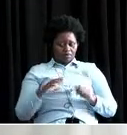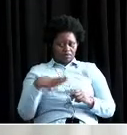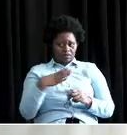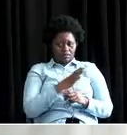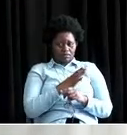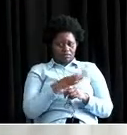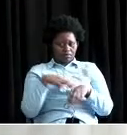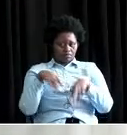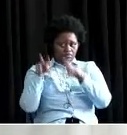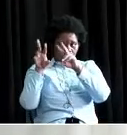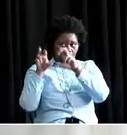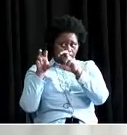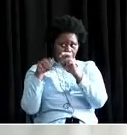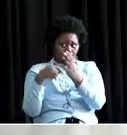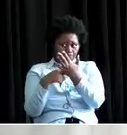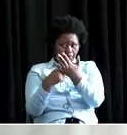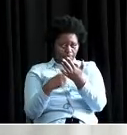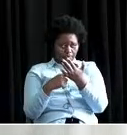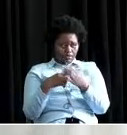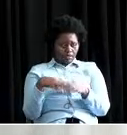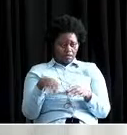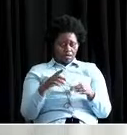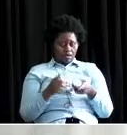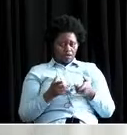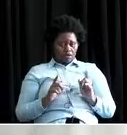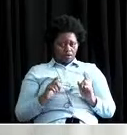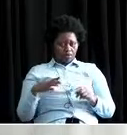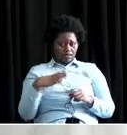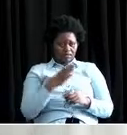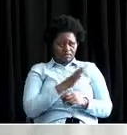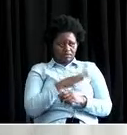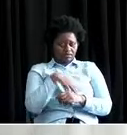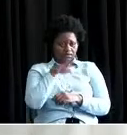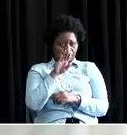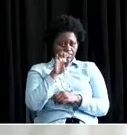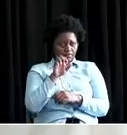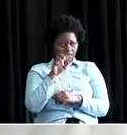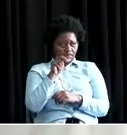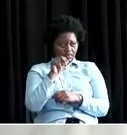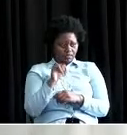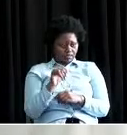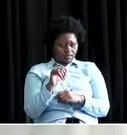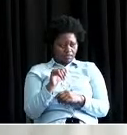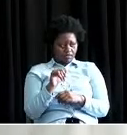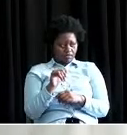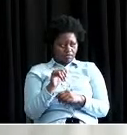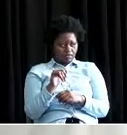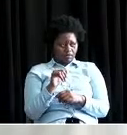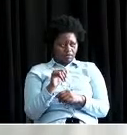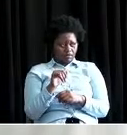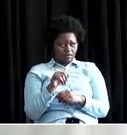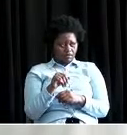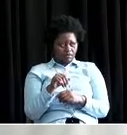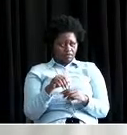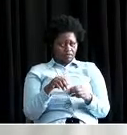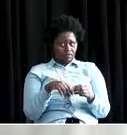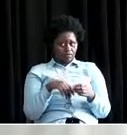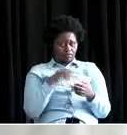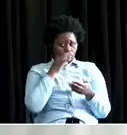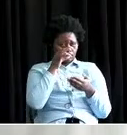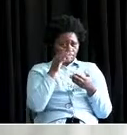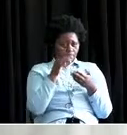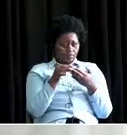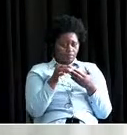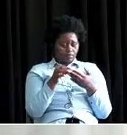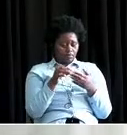item, I want to allow Councillor Ben to present the proposal and check